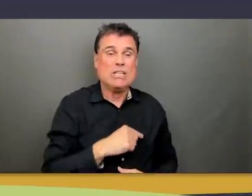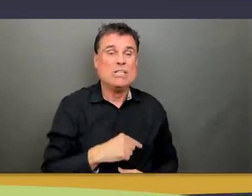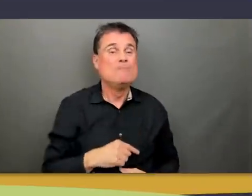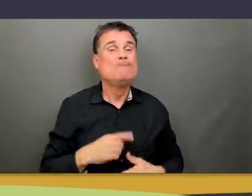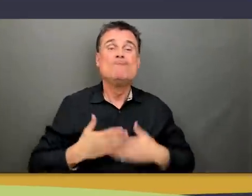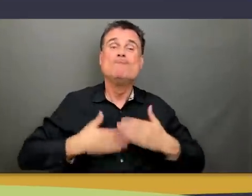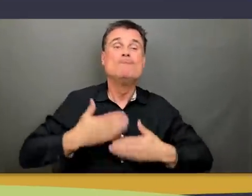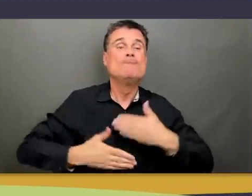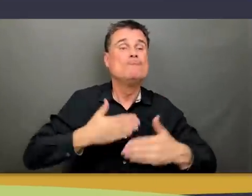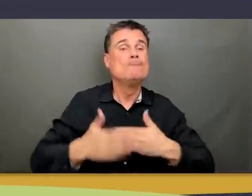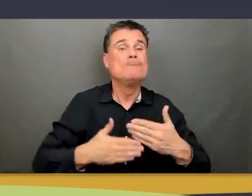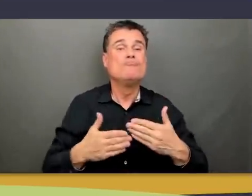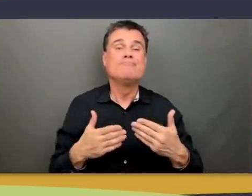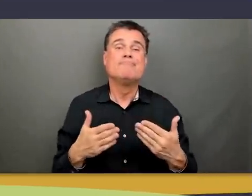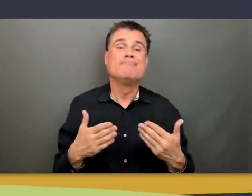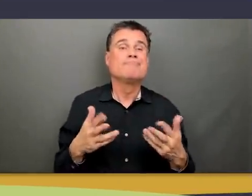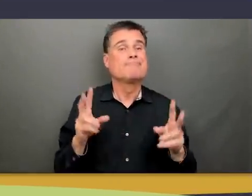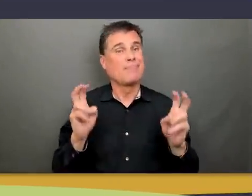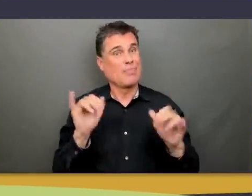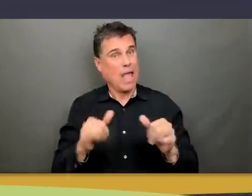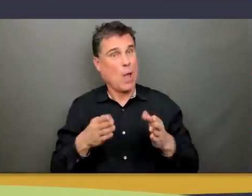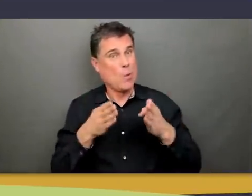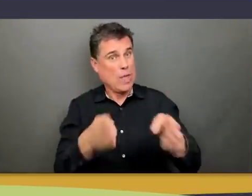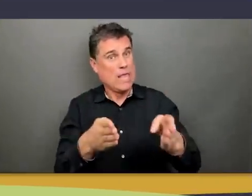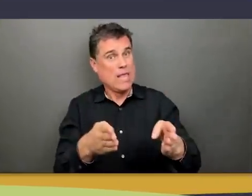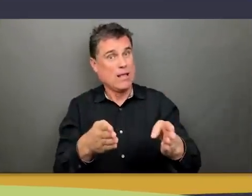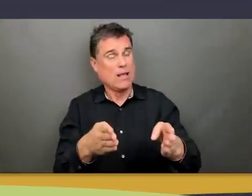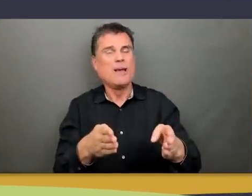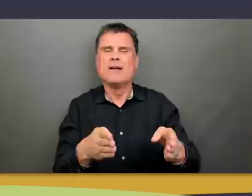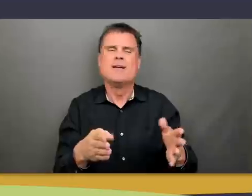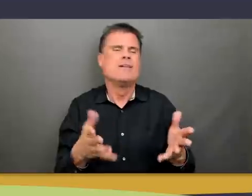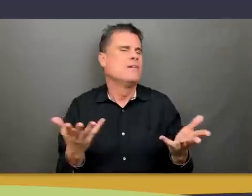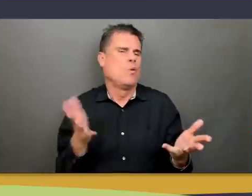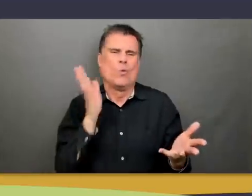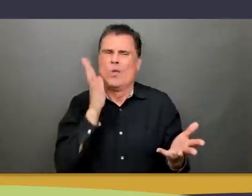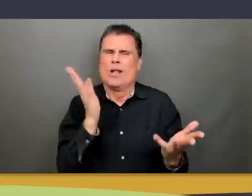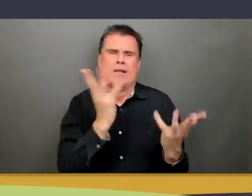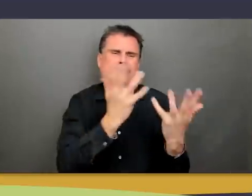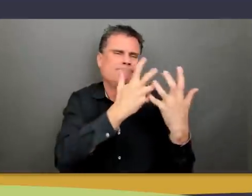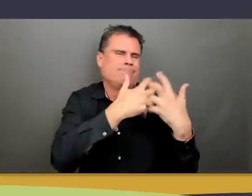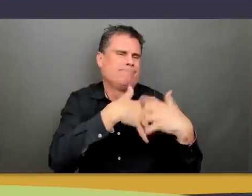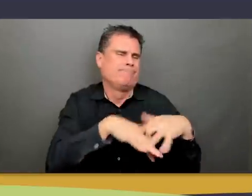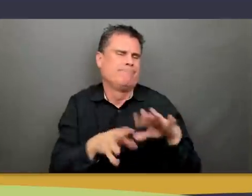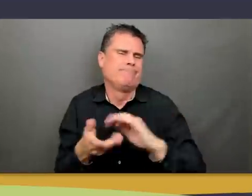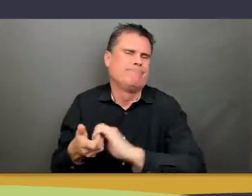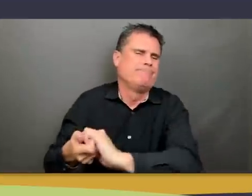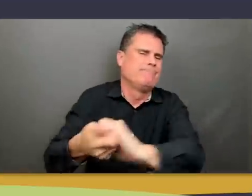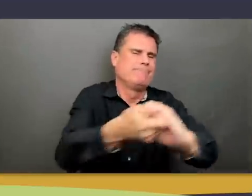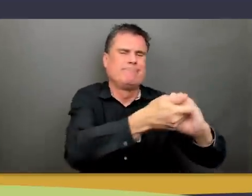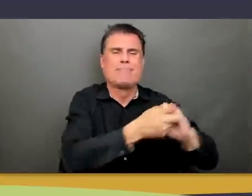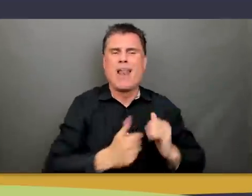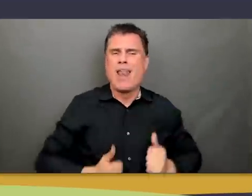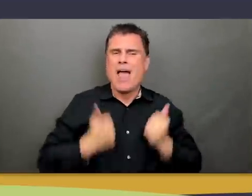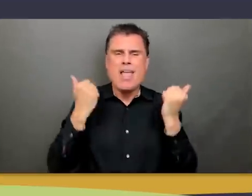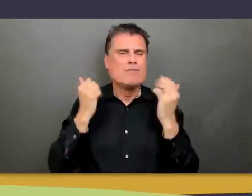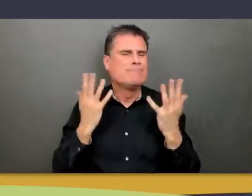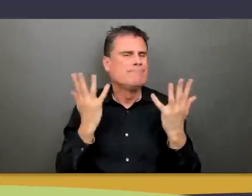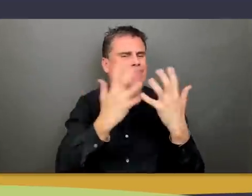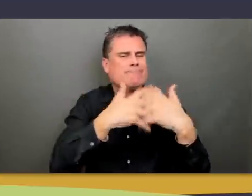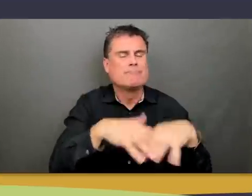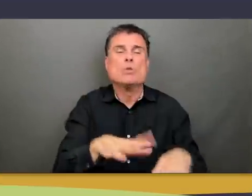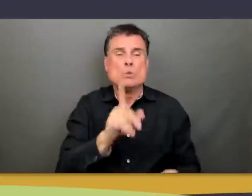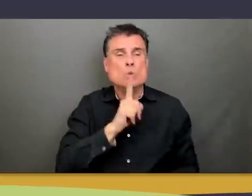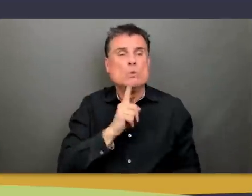have different color skin. We all play drums a little bit different, but the only thing is you gotta respect other